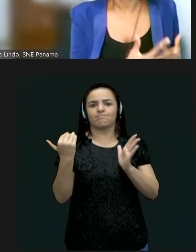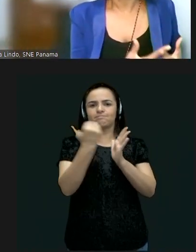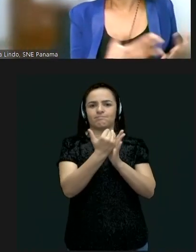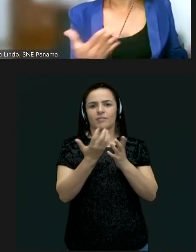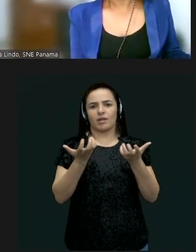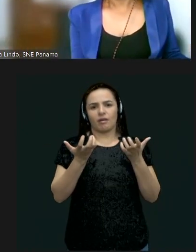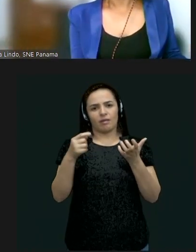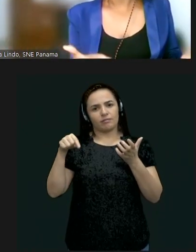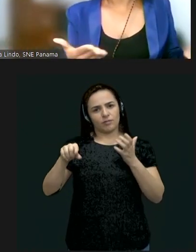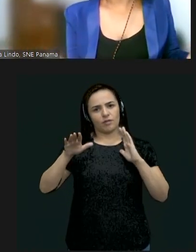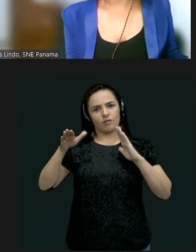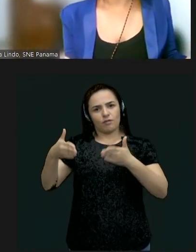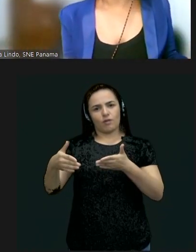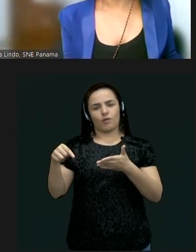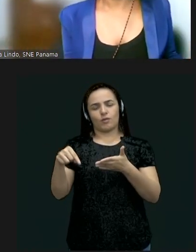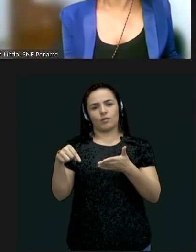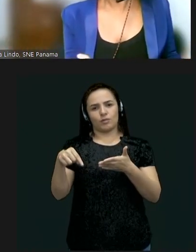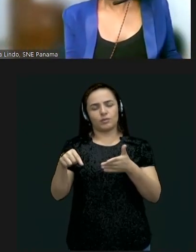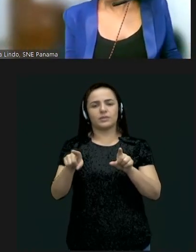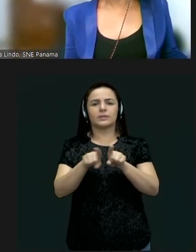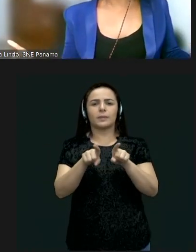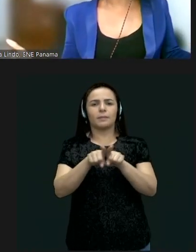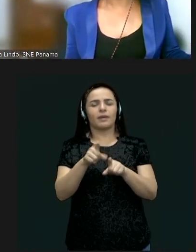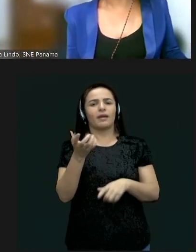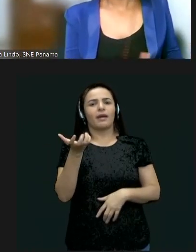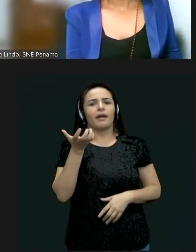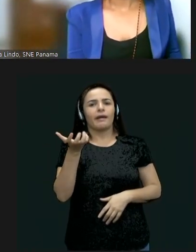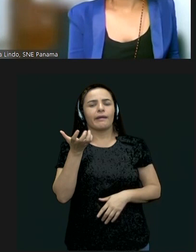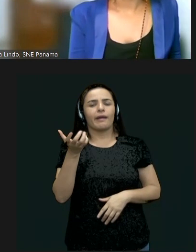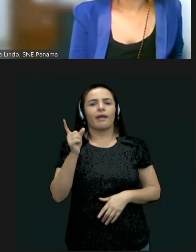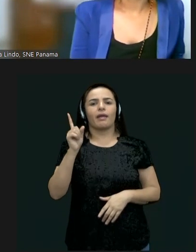energy carrier, but also the countries that are thinking